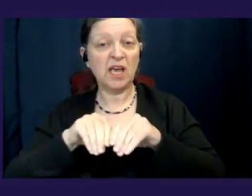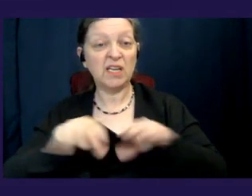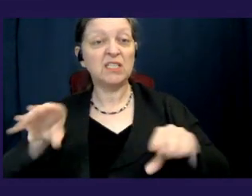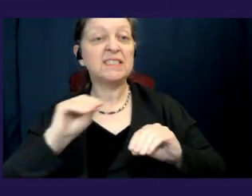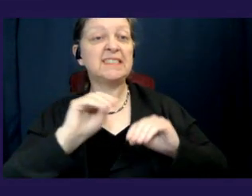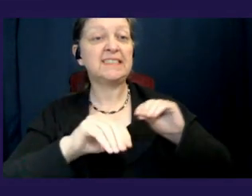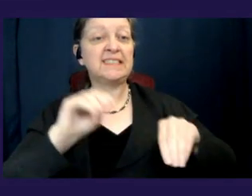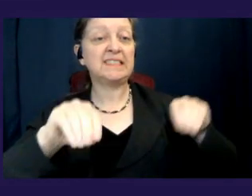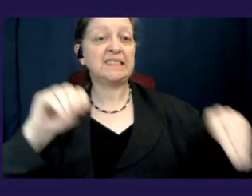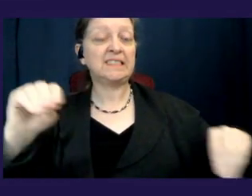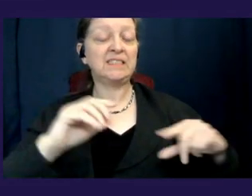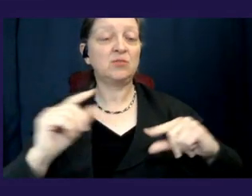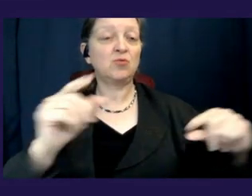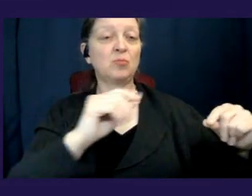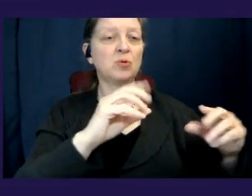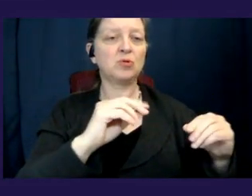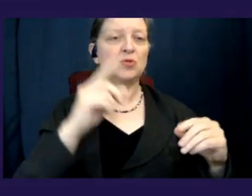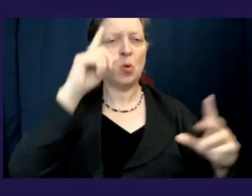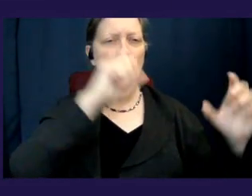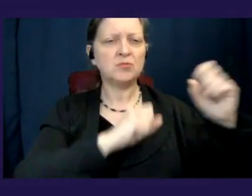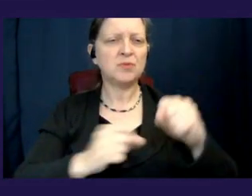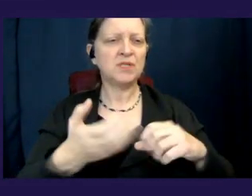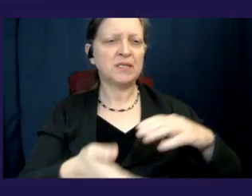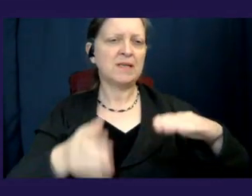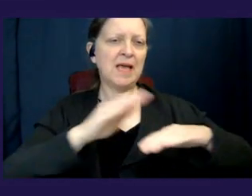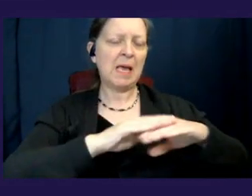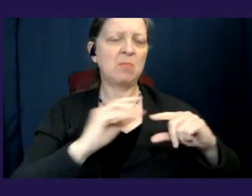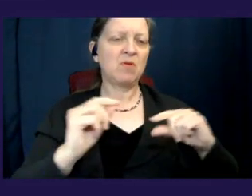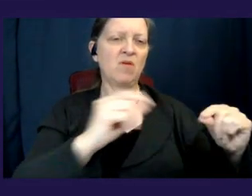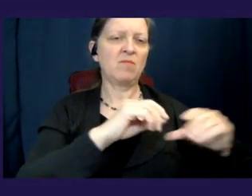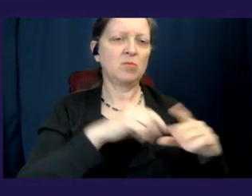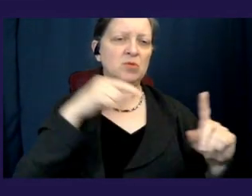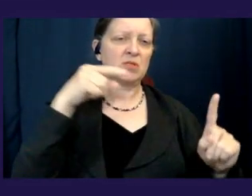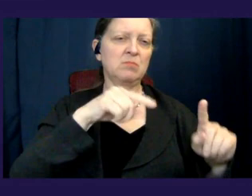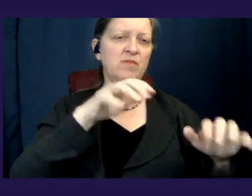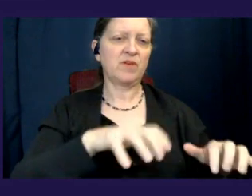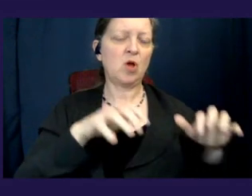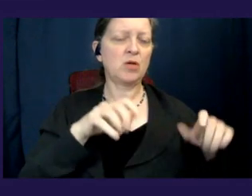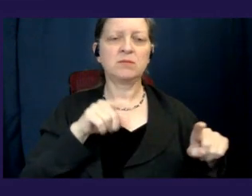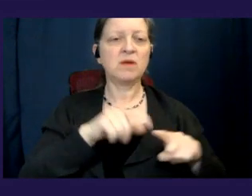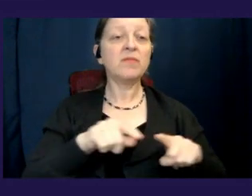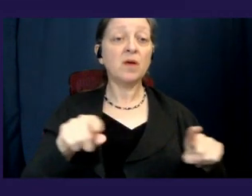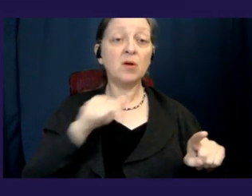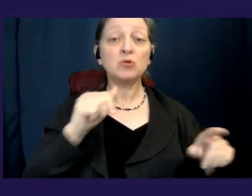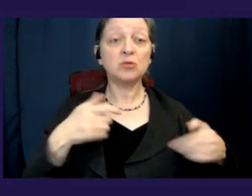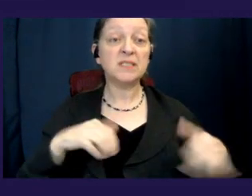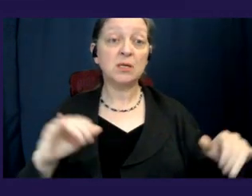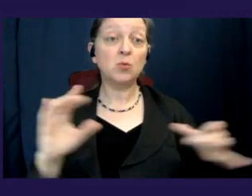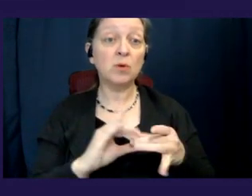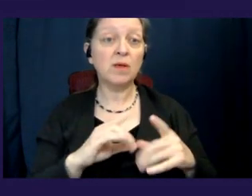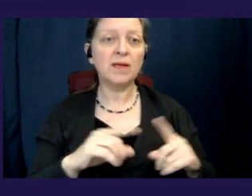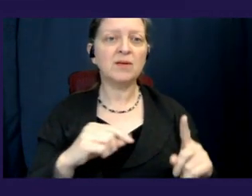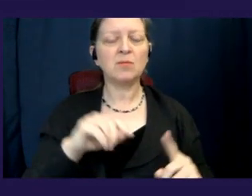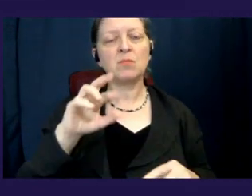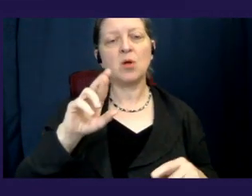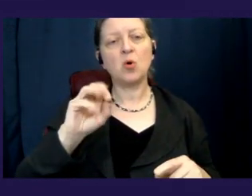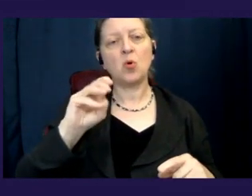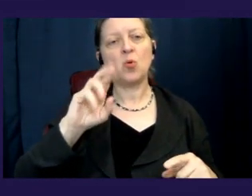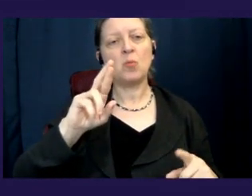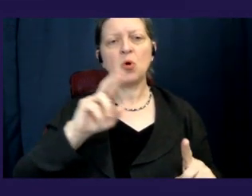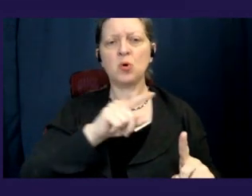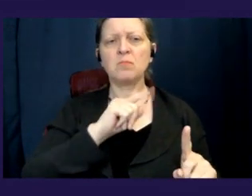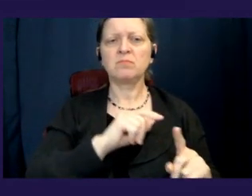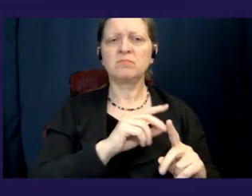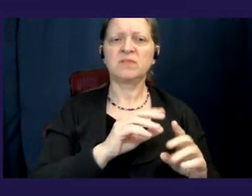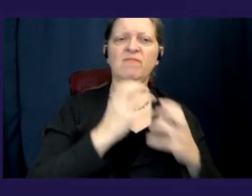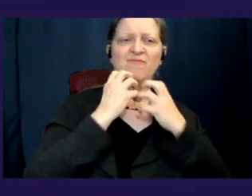audiences. So they're not unrelated, but we think the rumoring frame is really valuable. Next slide. And why do we think it's